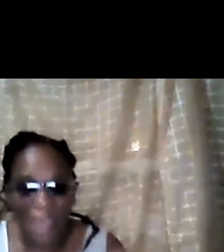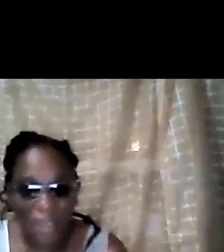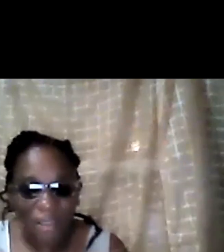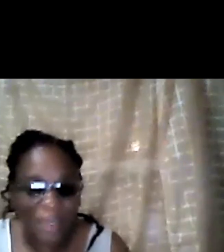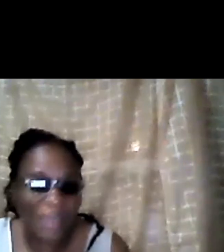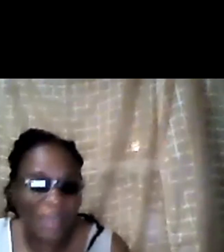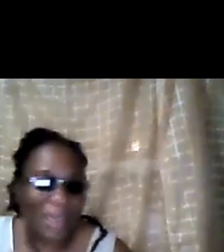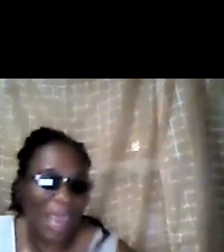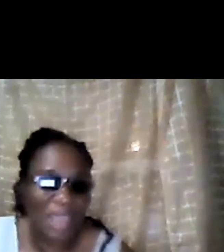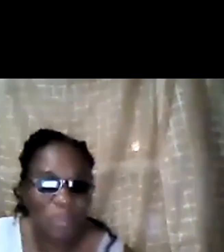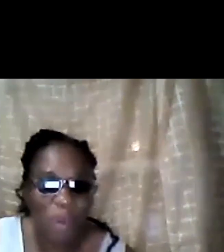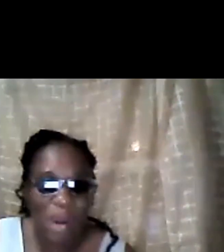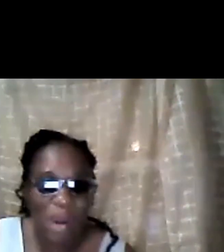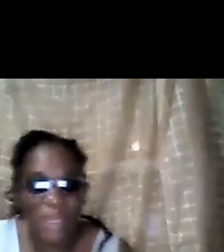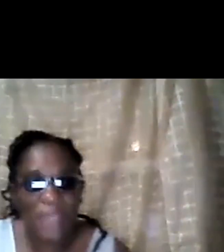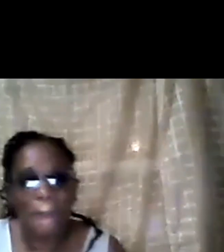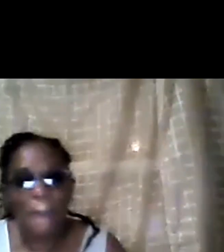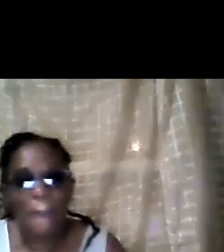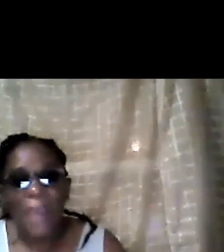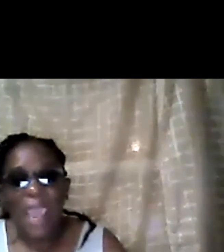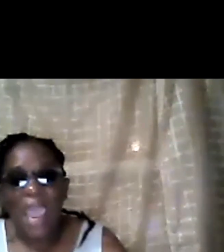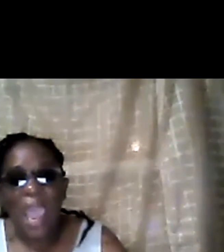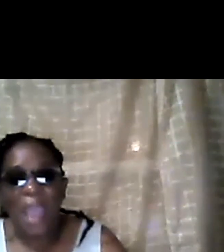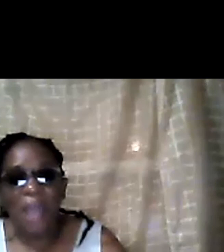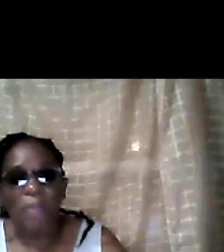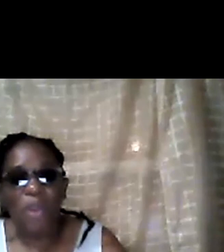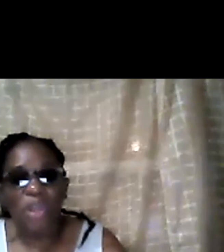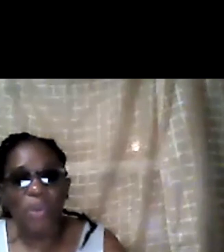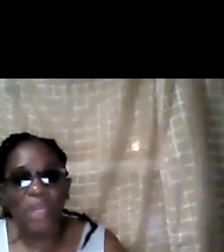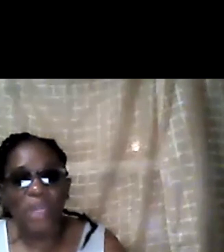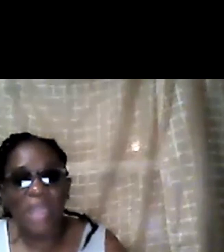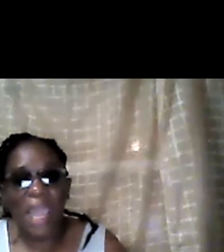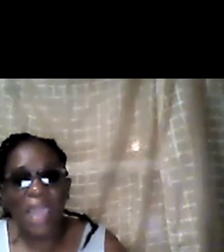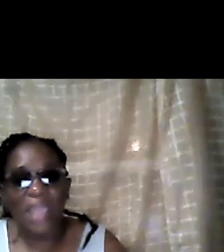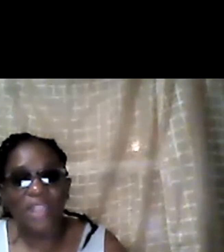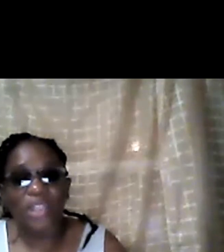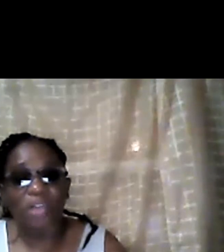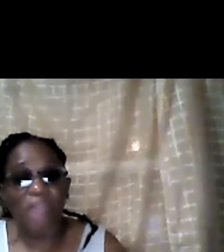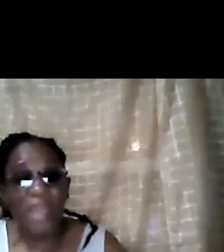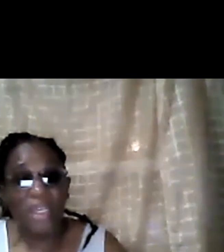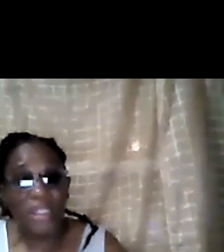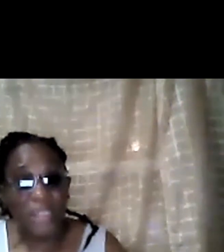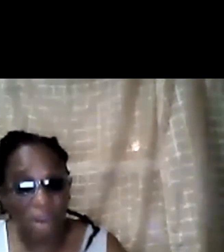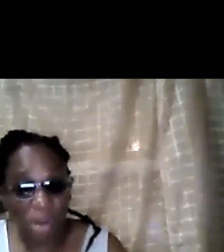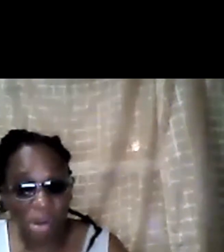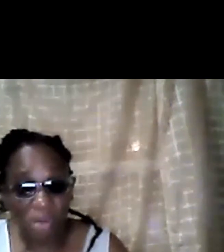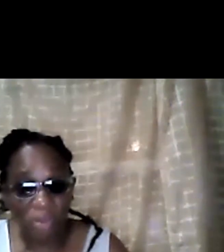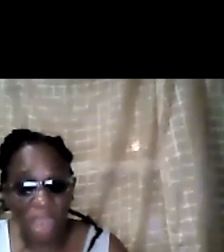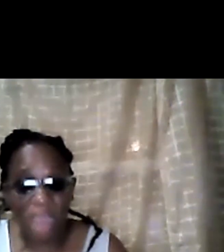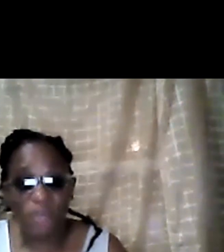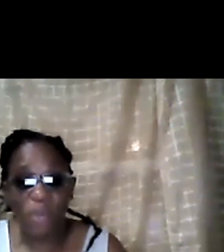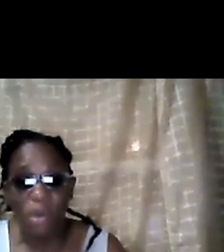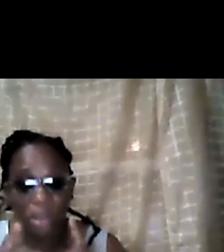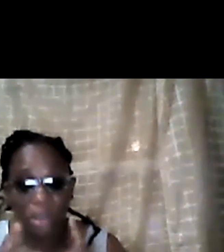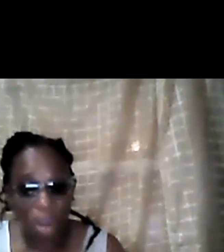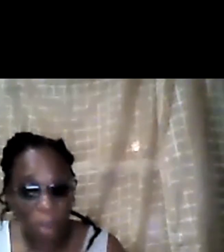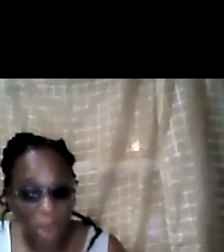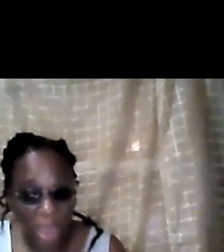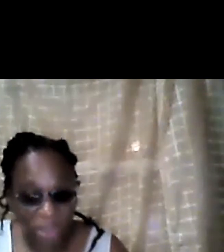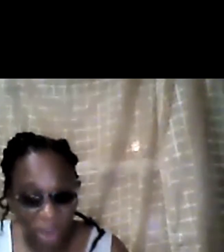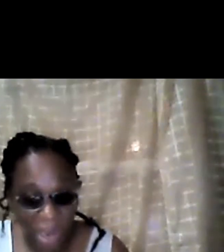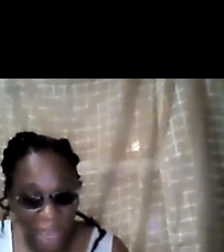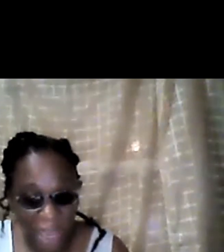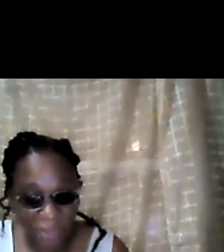get his part done. I also want to thank Director Dario. If you want to talk